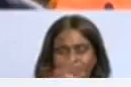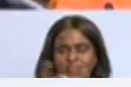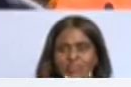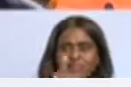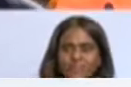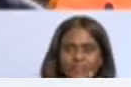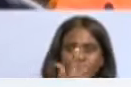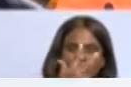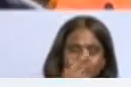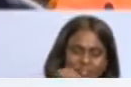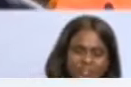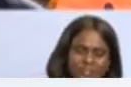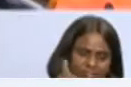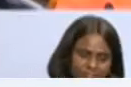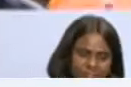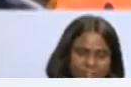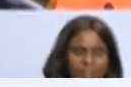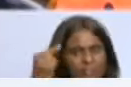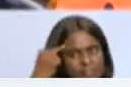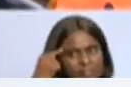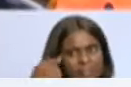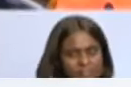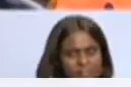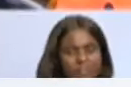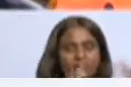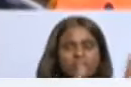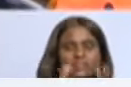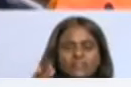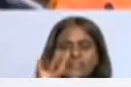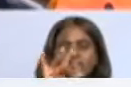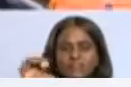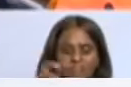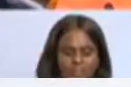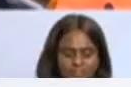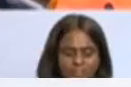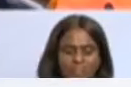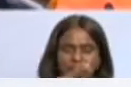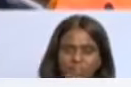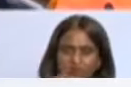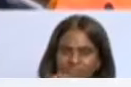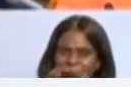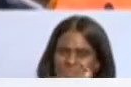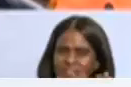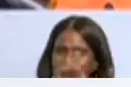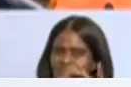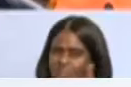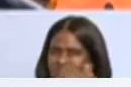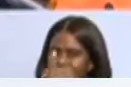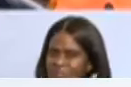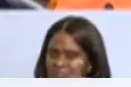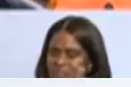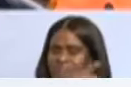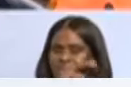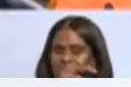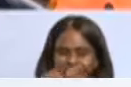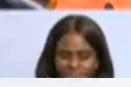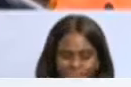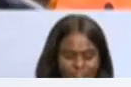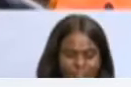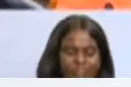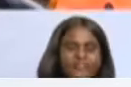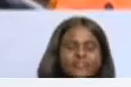this government has mobilized well over $800 million in Mumba District alone, and is beginning to work.